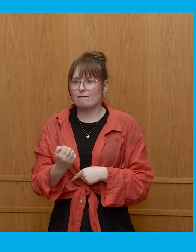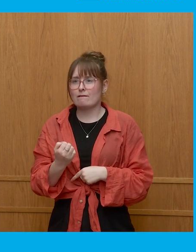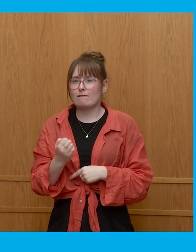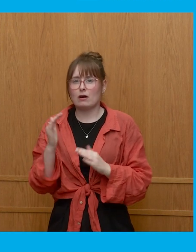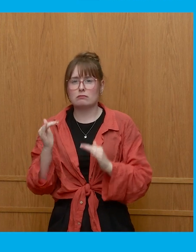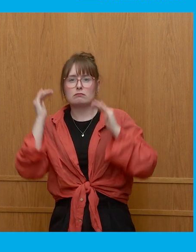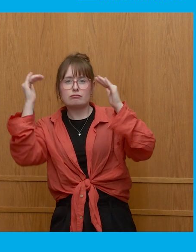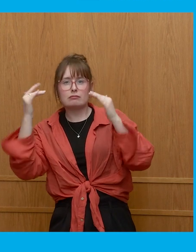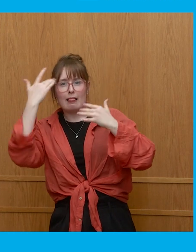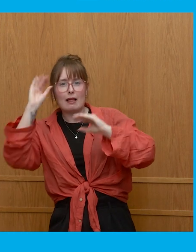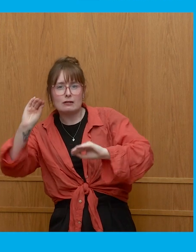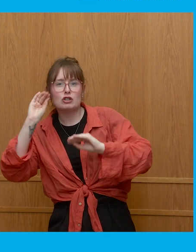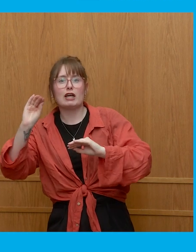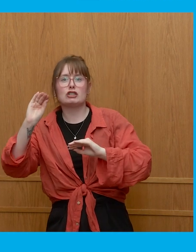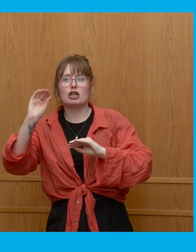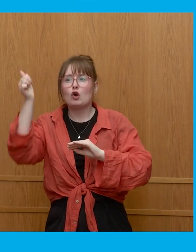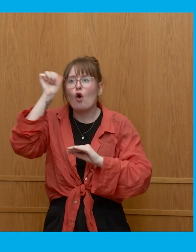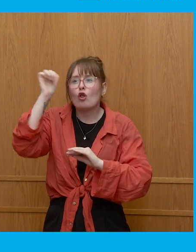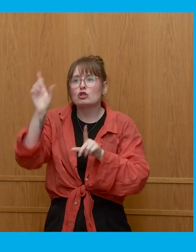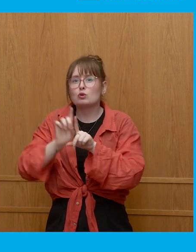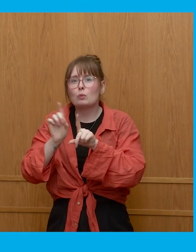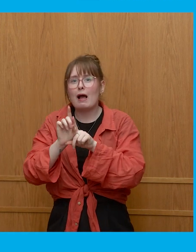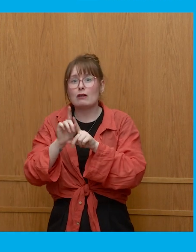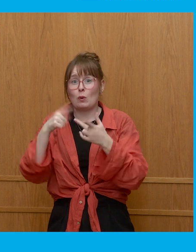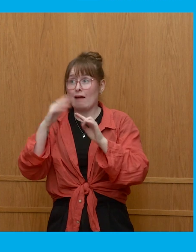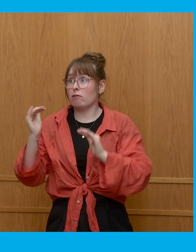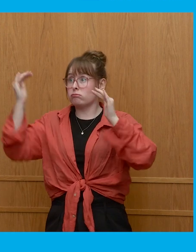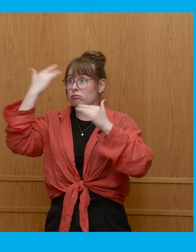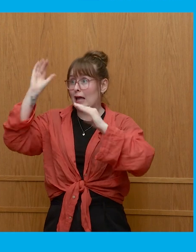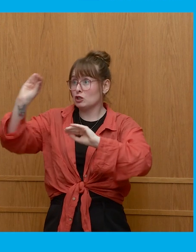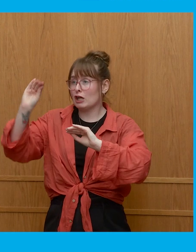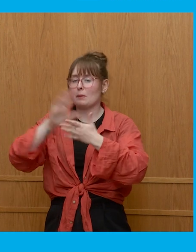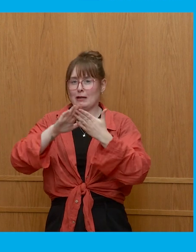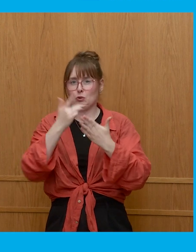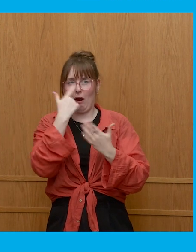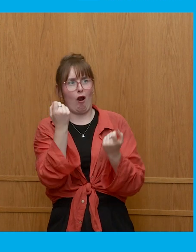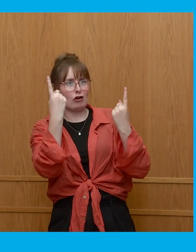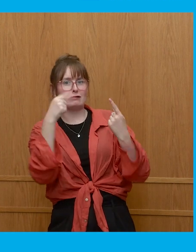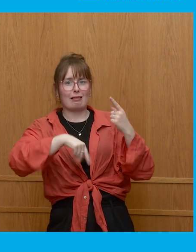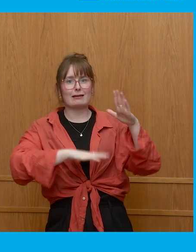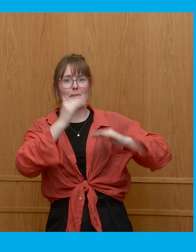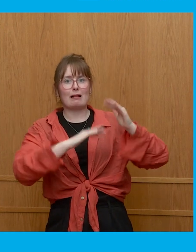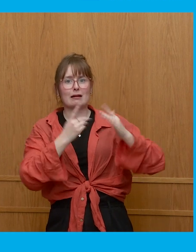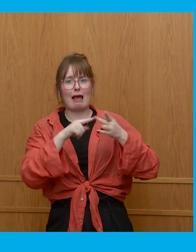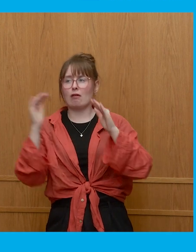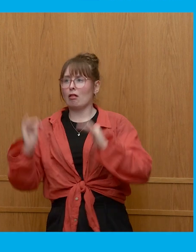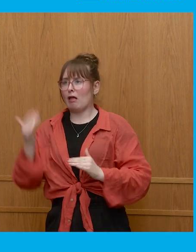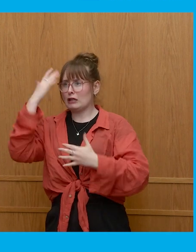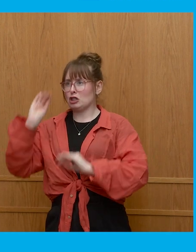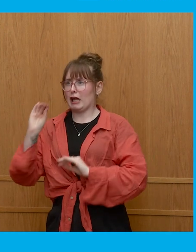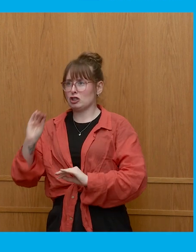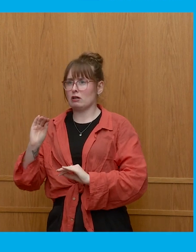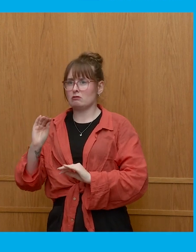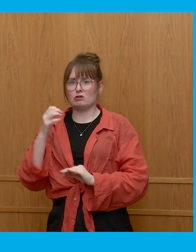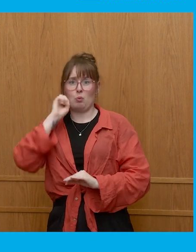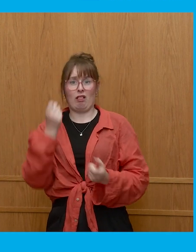education and knowledge and sophistication to appreciate this building, which kind of goes against what we